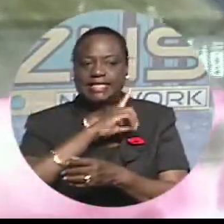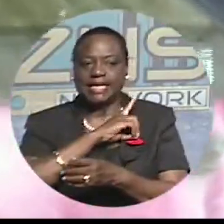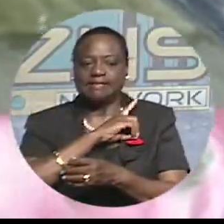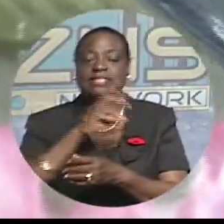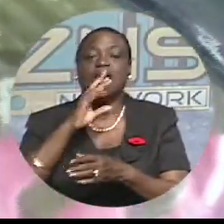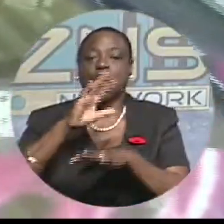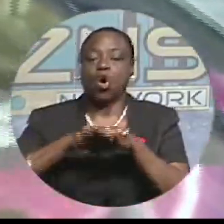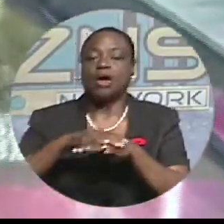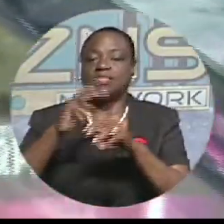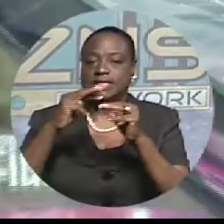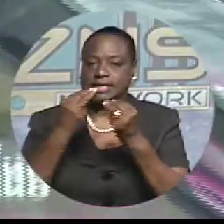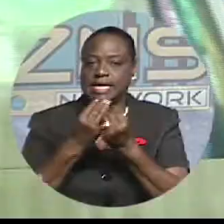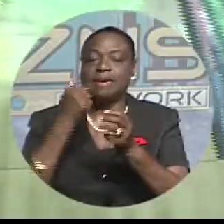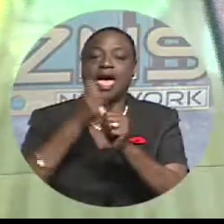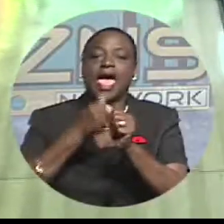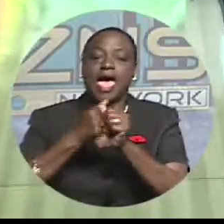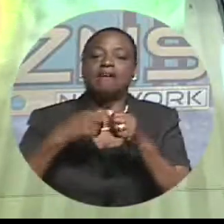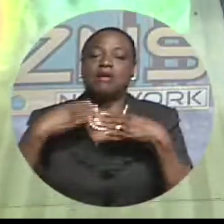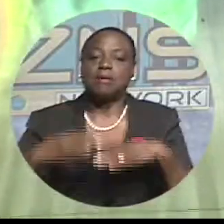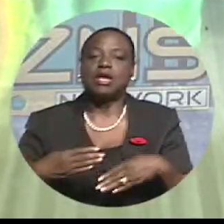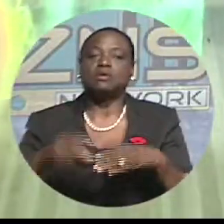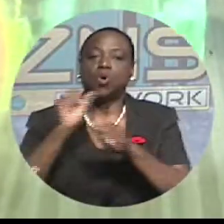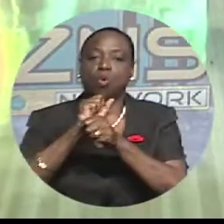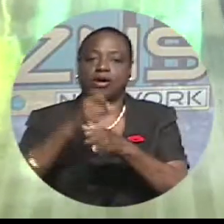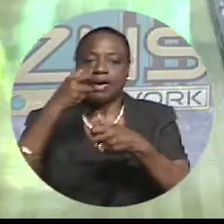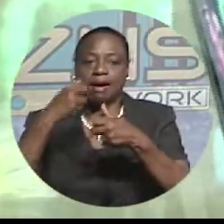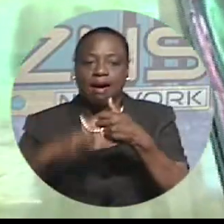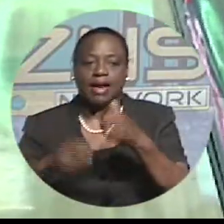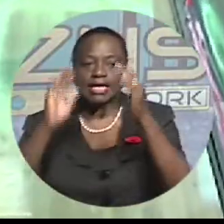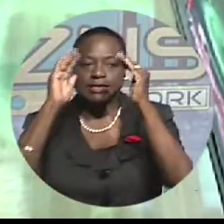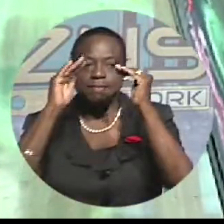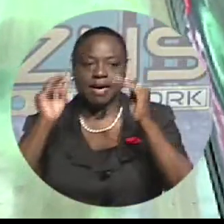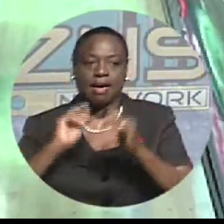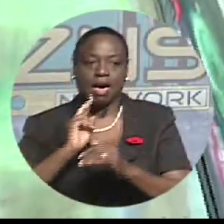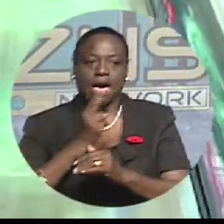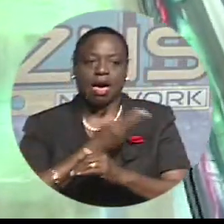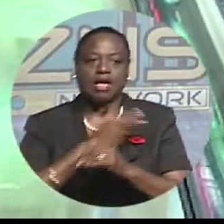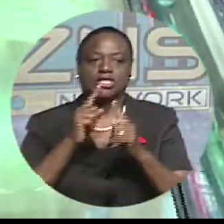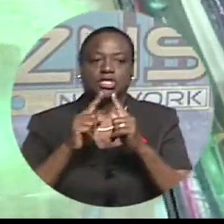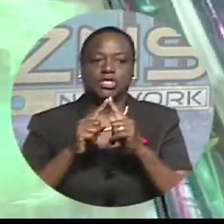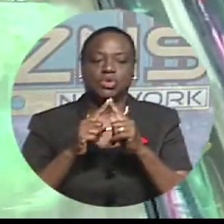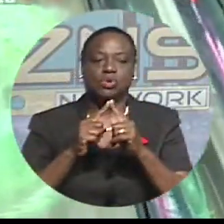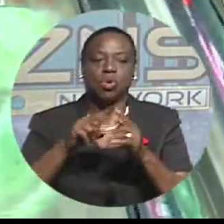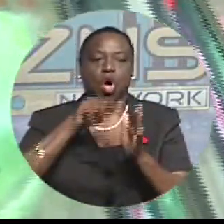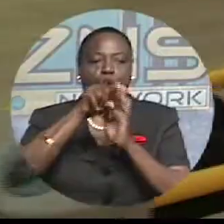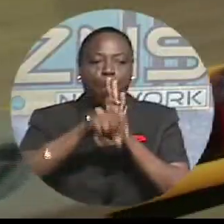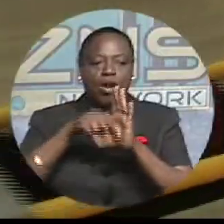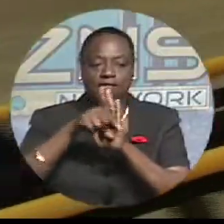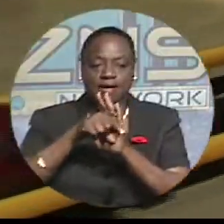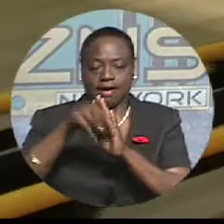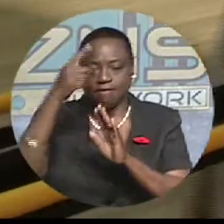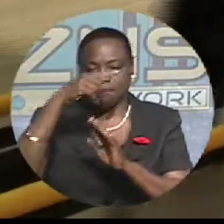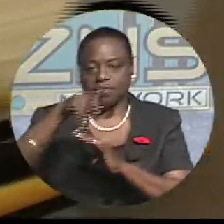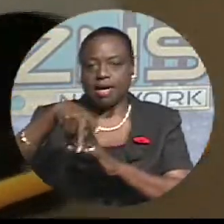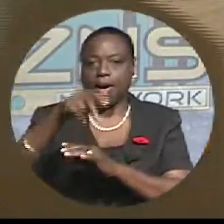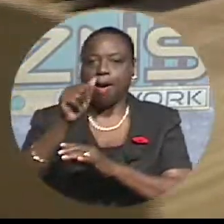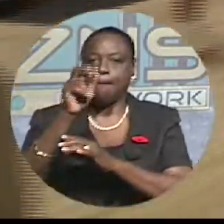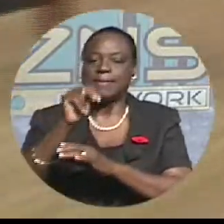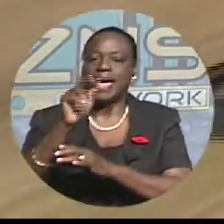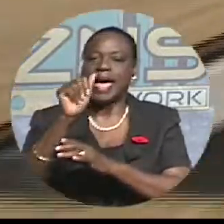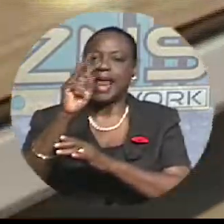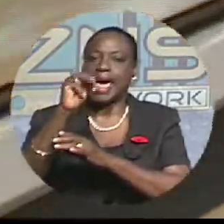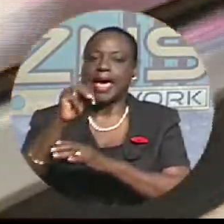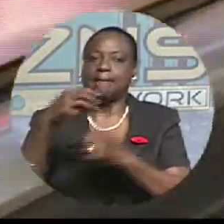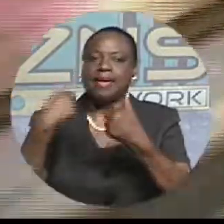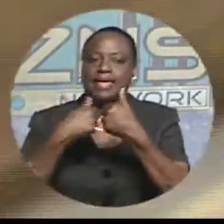those teams. Everybody's been preparing hard, so I expect us to qualify for the Pan Am Games. That's the #1 objective,